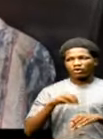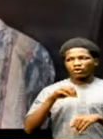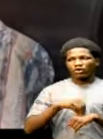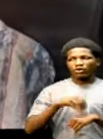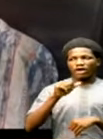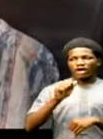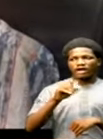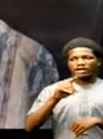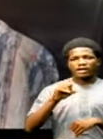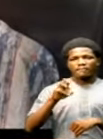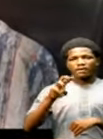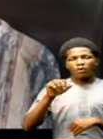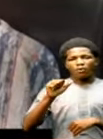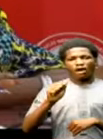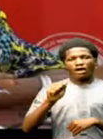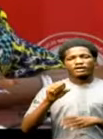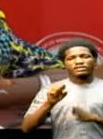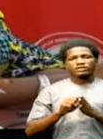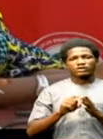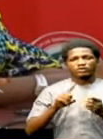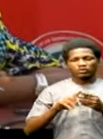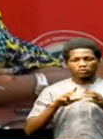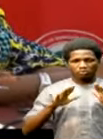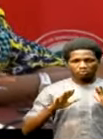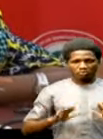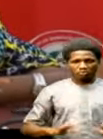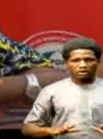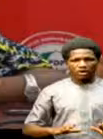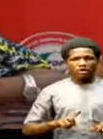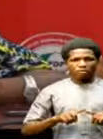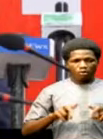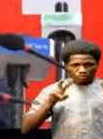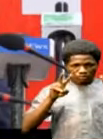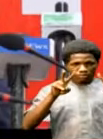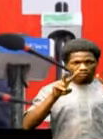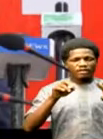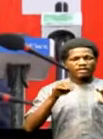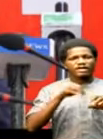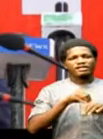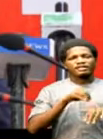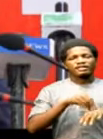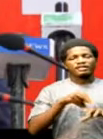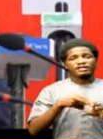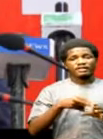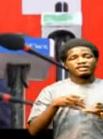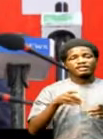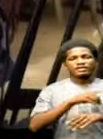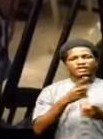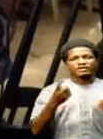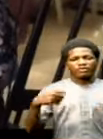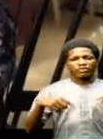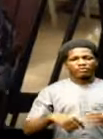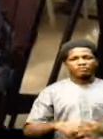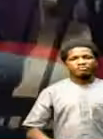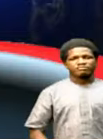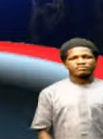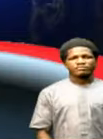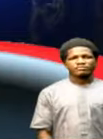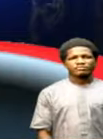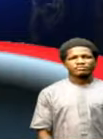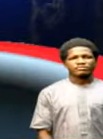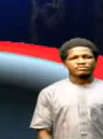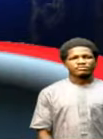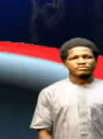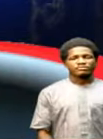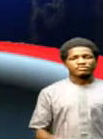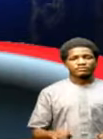members and supporters, to remain calm but vigilant in the days ahead. Timothy Yusuf, NTA News.